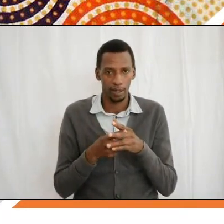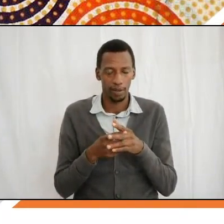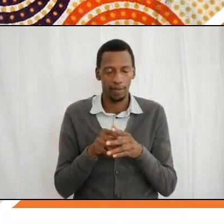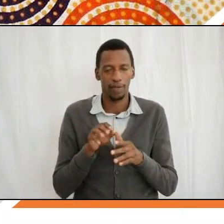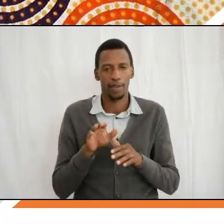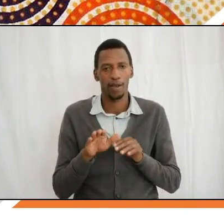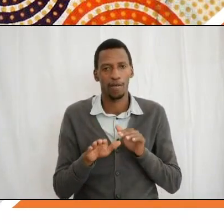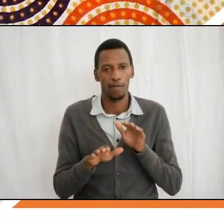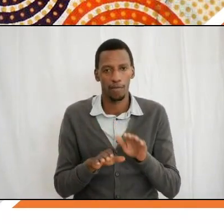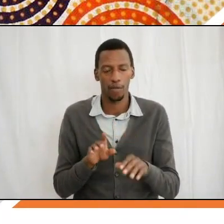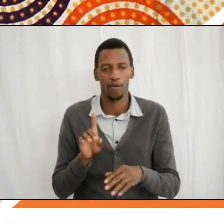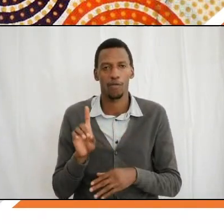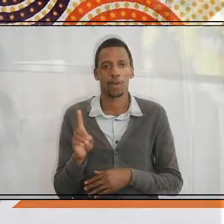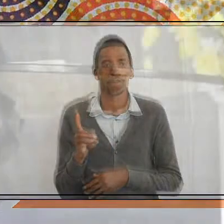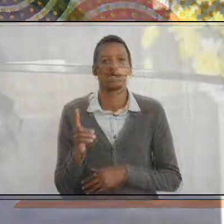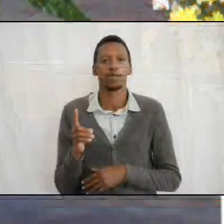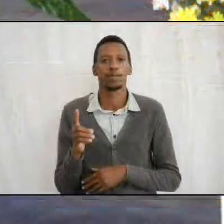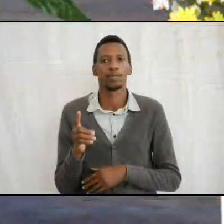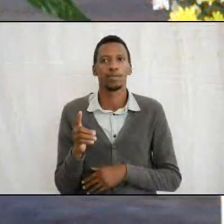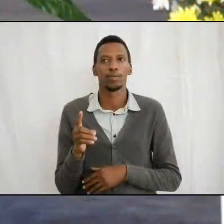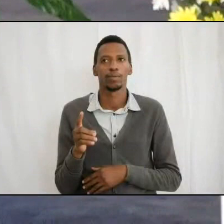first one.